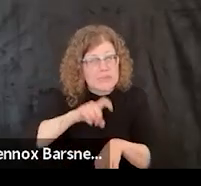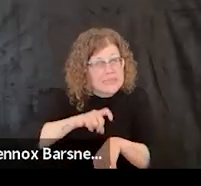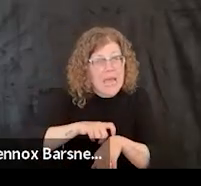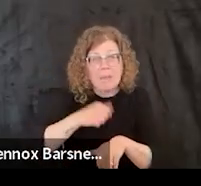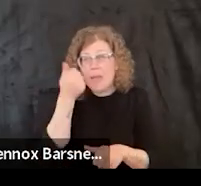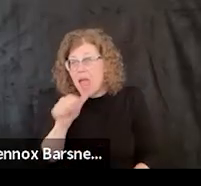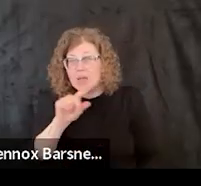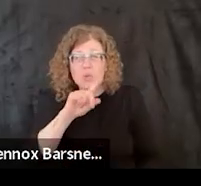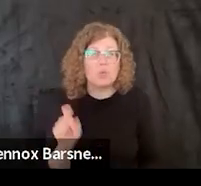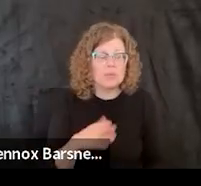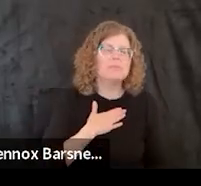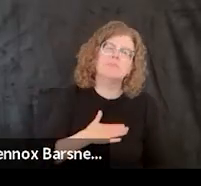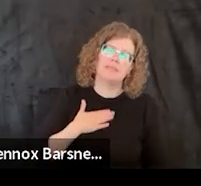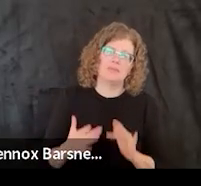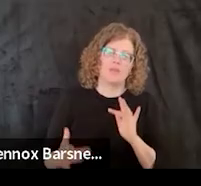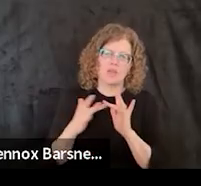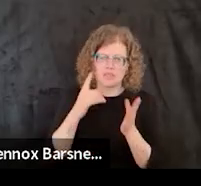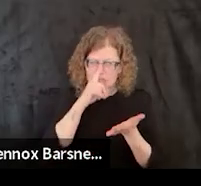chat.